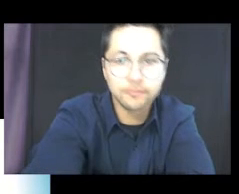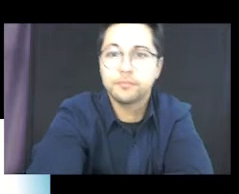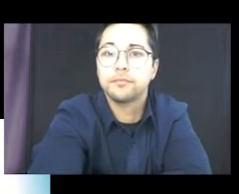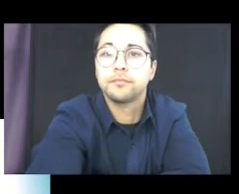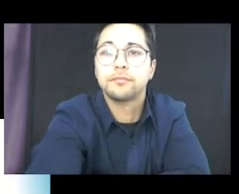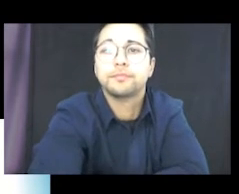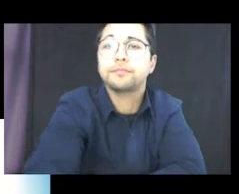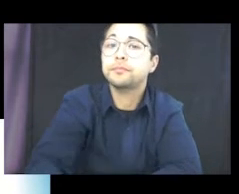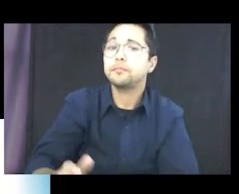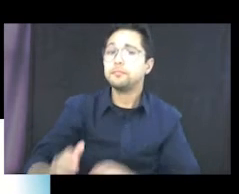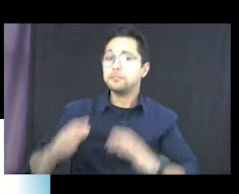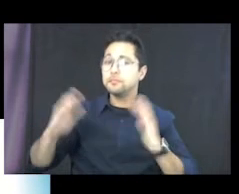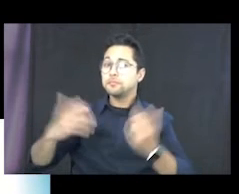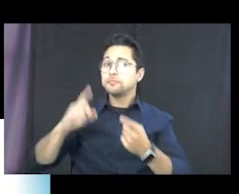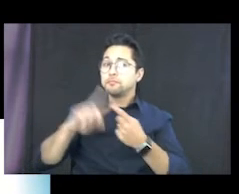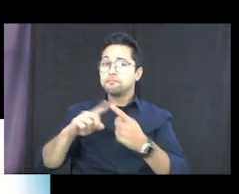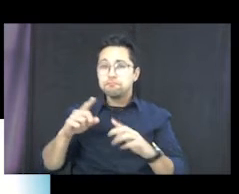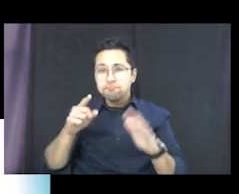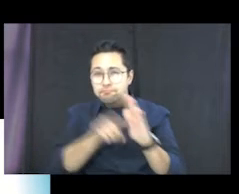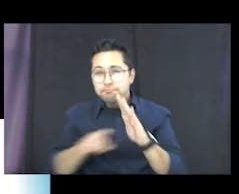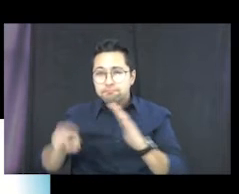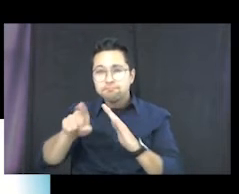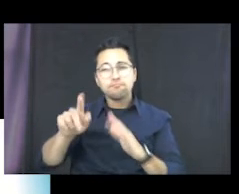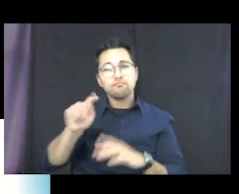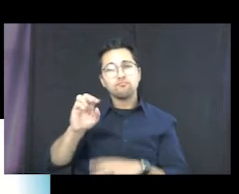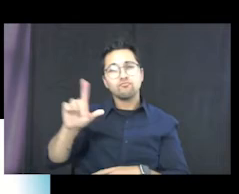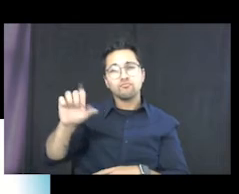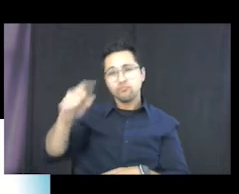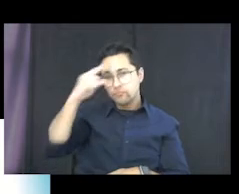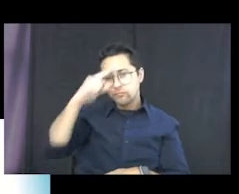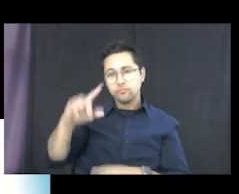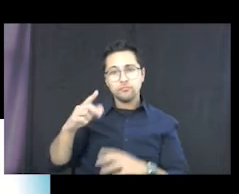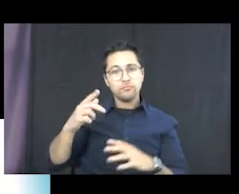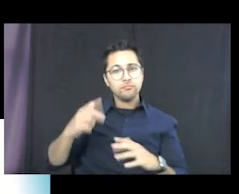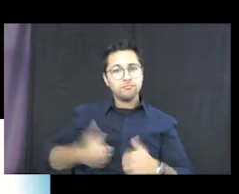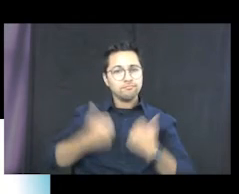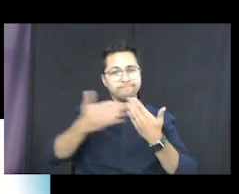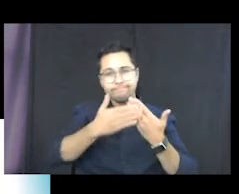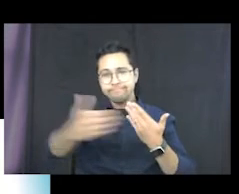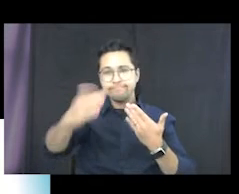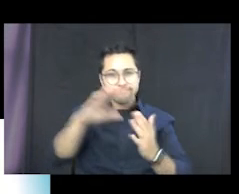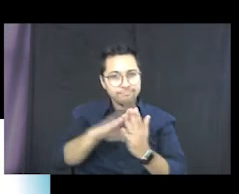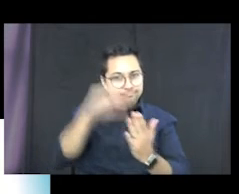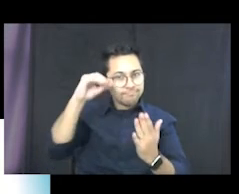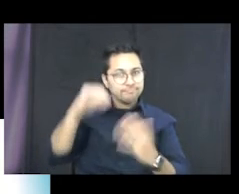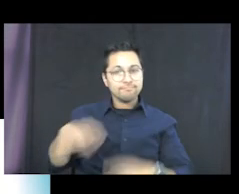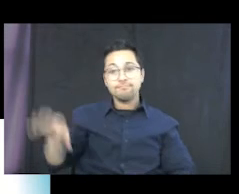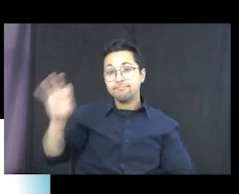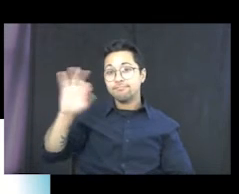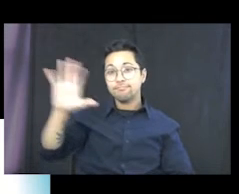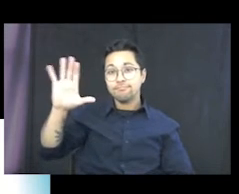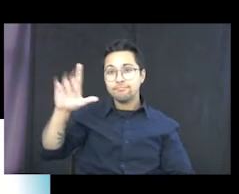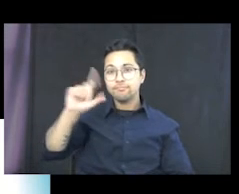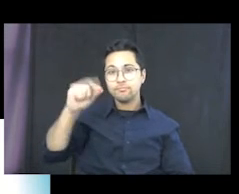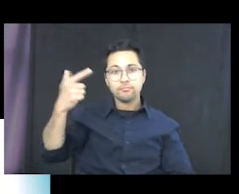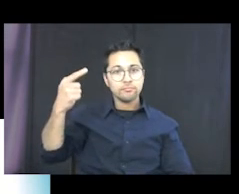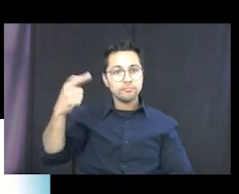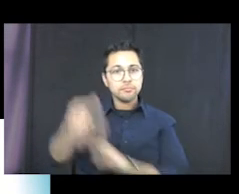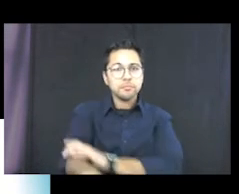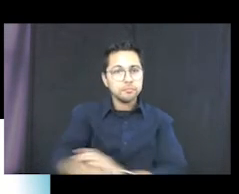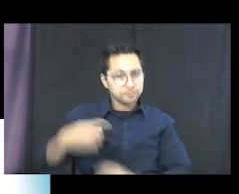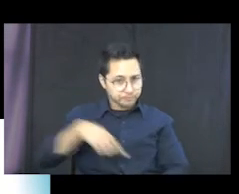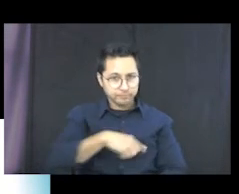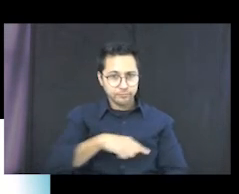Welcome to Exploring Tools for Lifelong Learning, Family Cafe 2021. We are the PSRTI Technology and